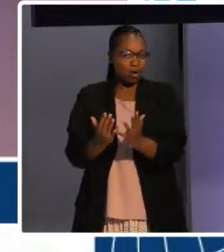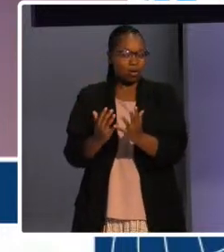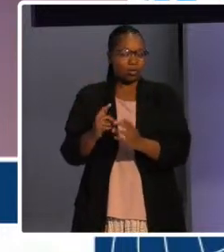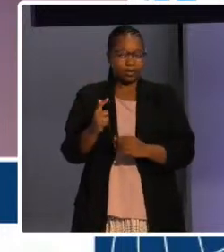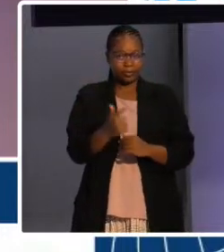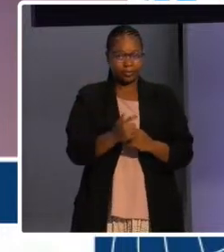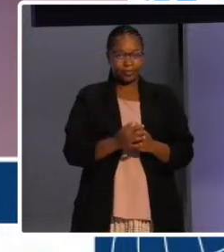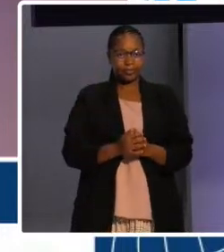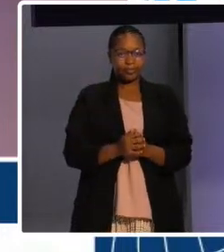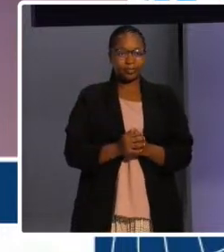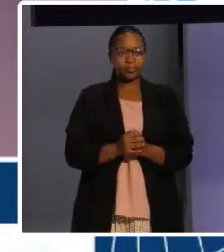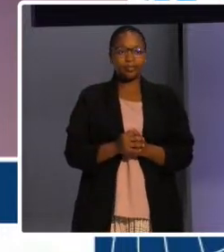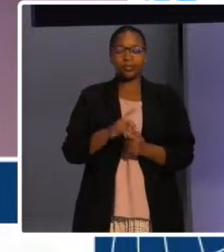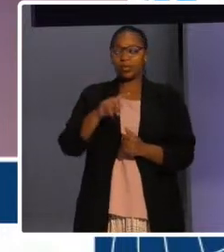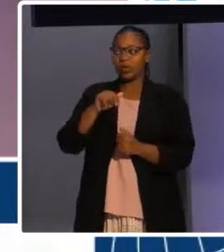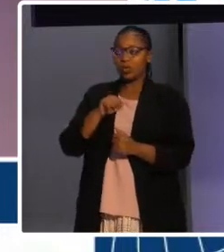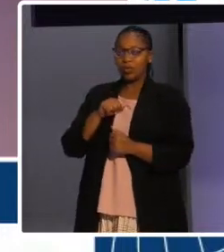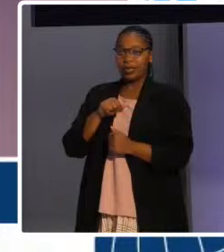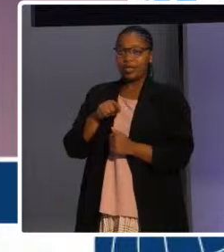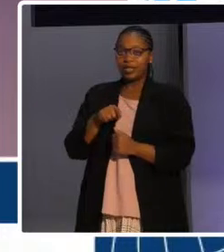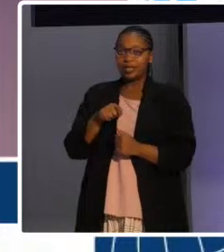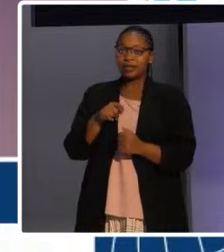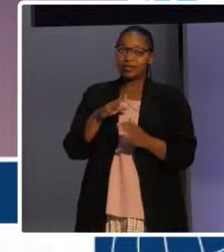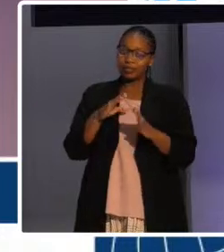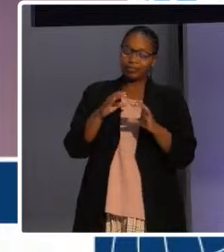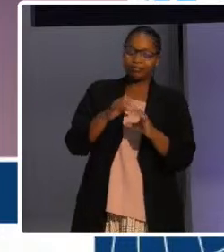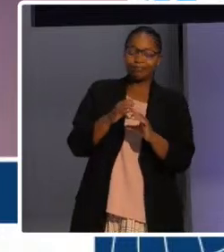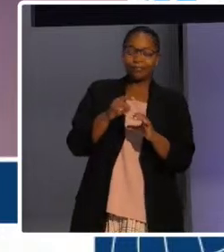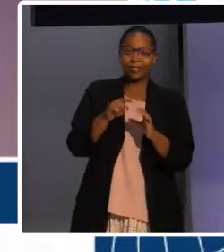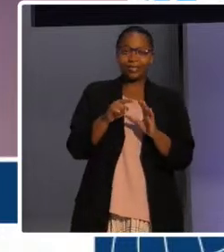We laud this commitment, for without it,